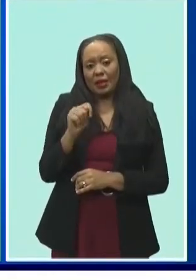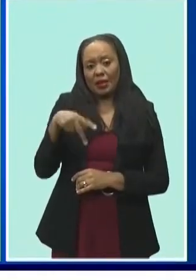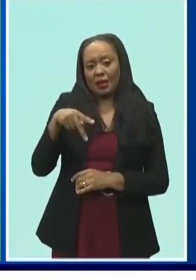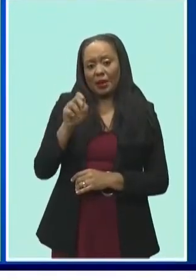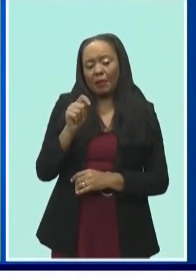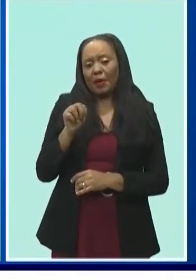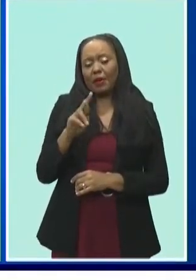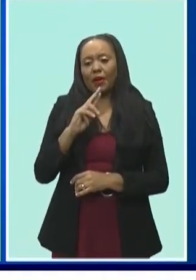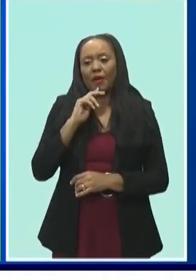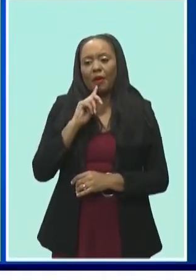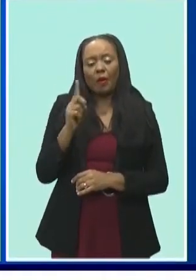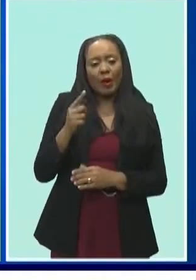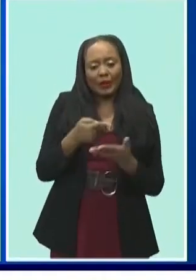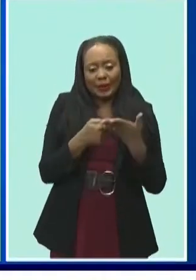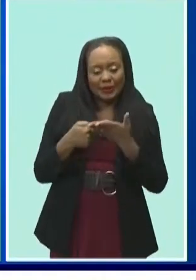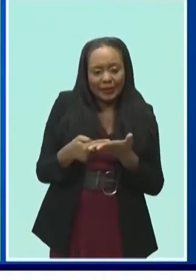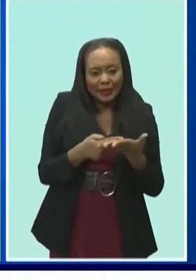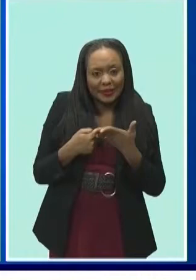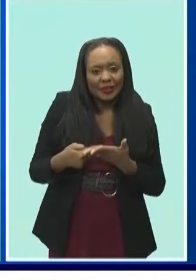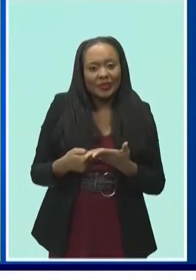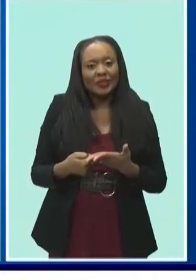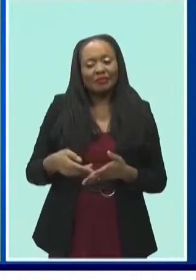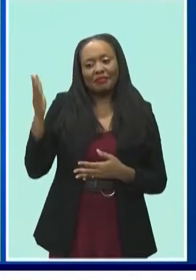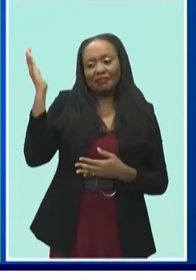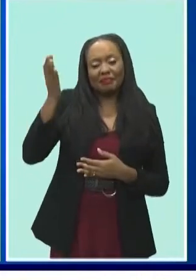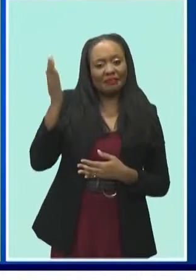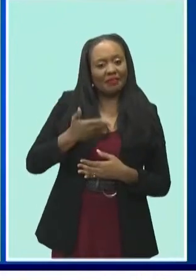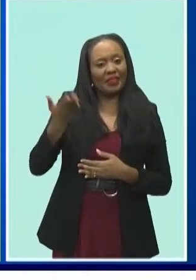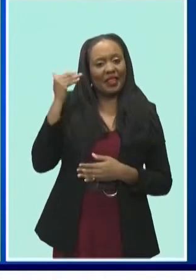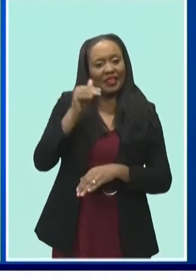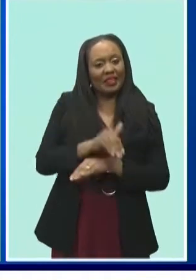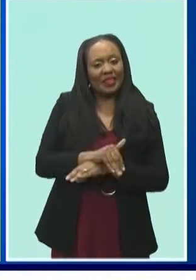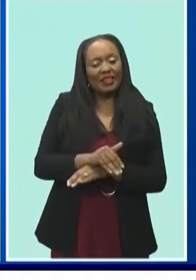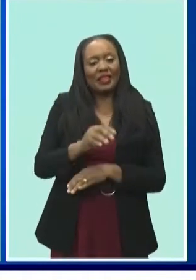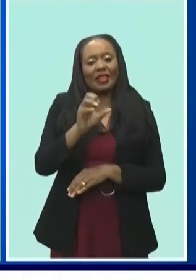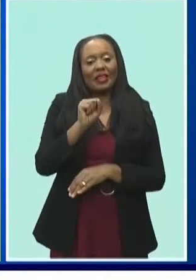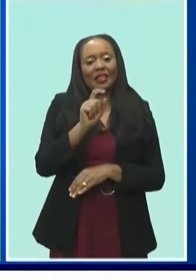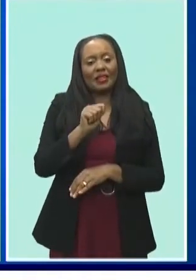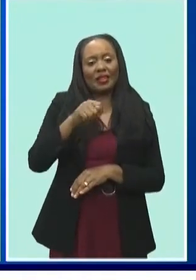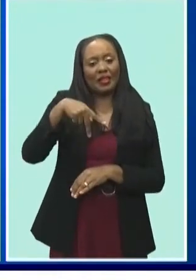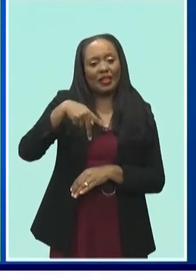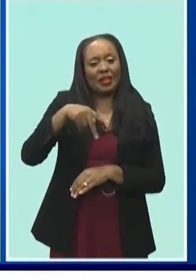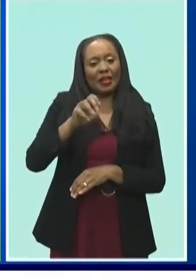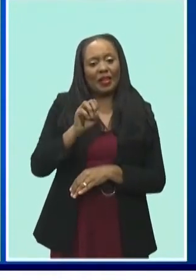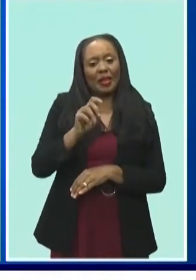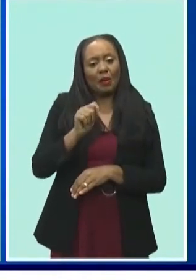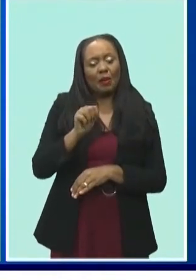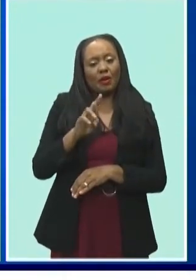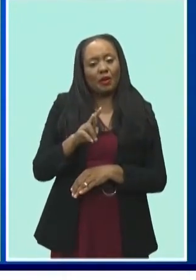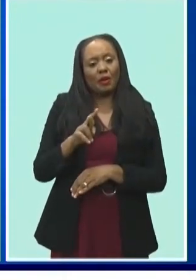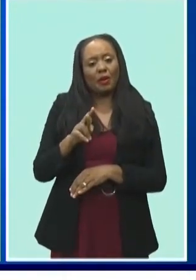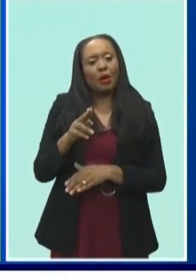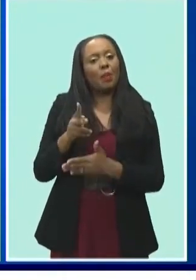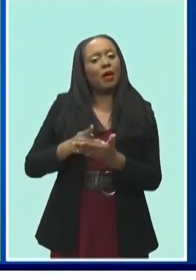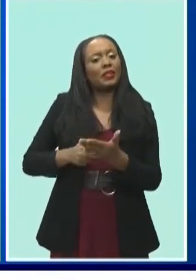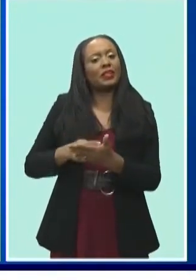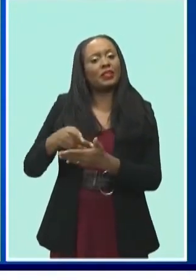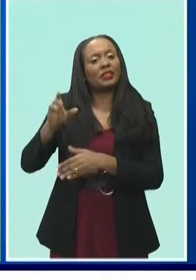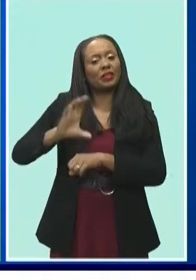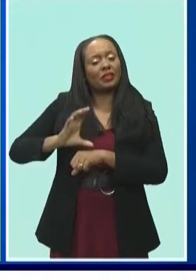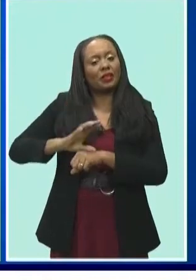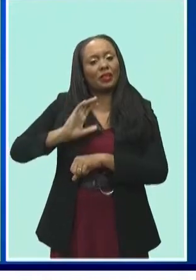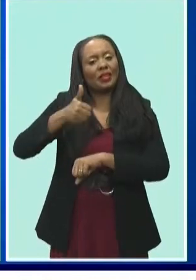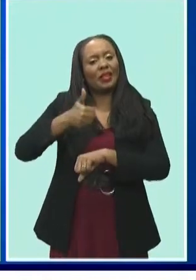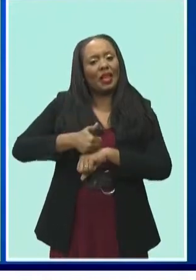were speaking during a joint town hall meeting last night at the St. Peter Parish Church. Mr. Phillips says they've set up a parish